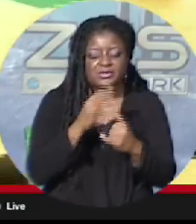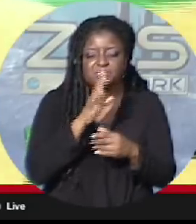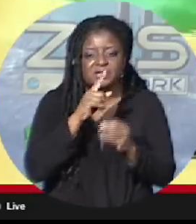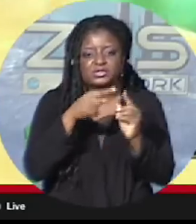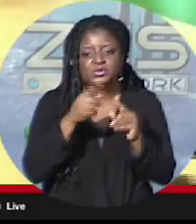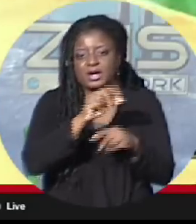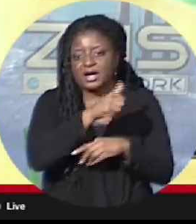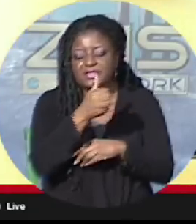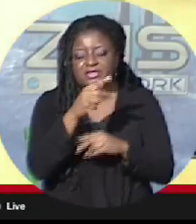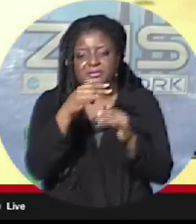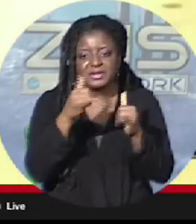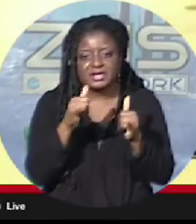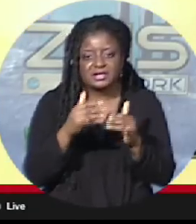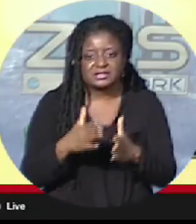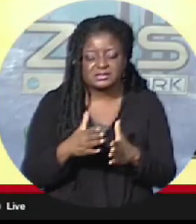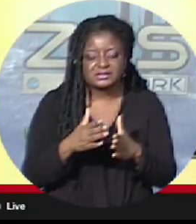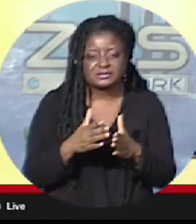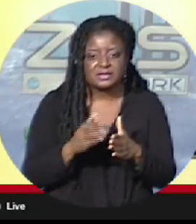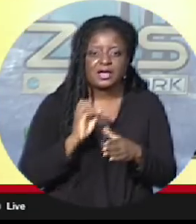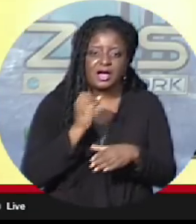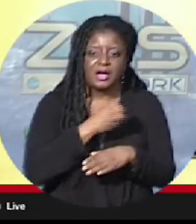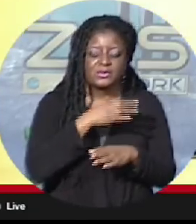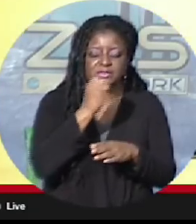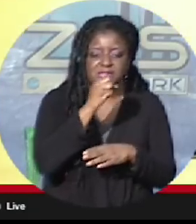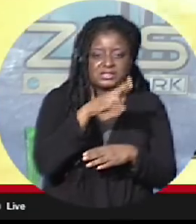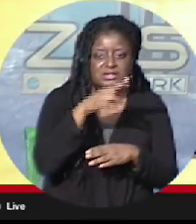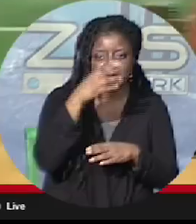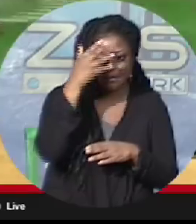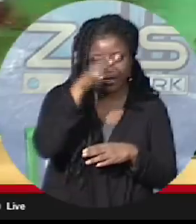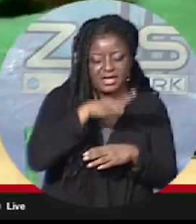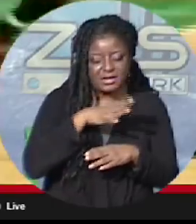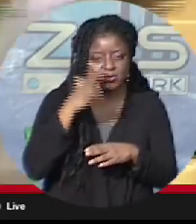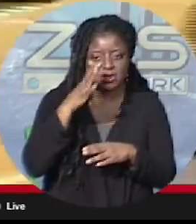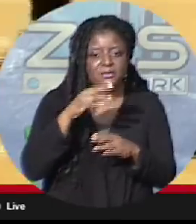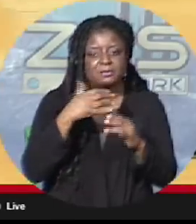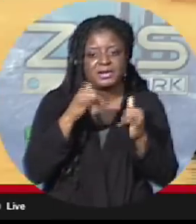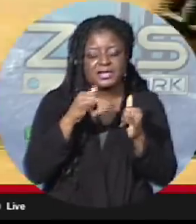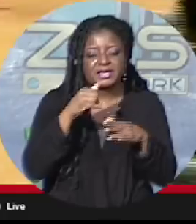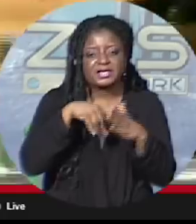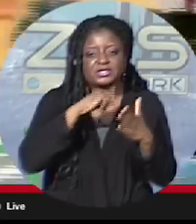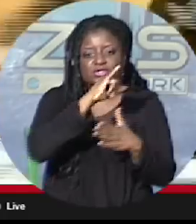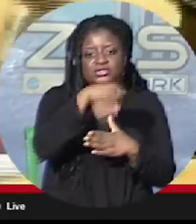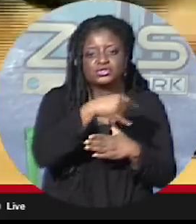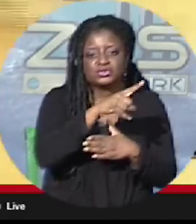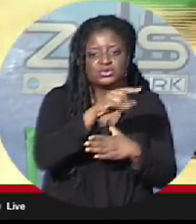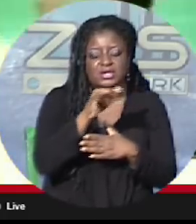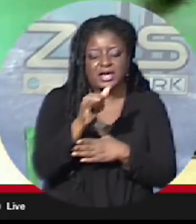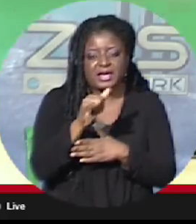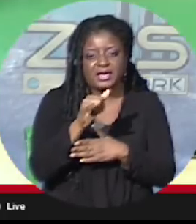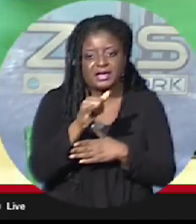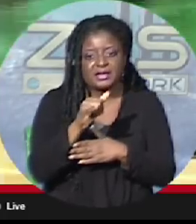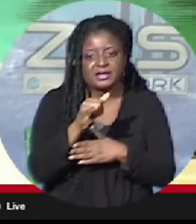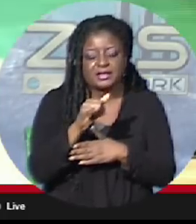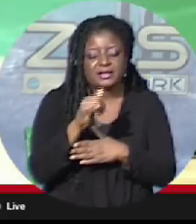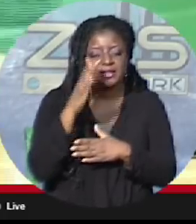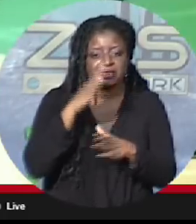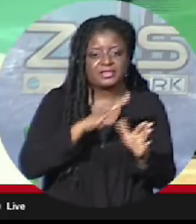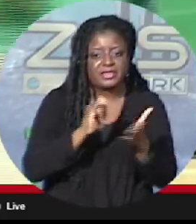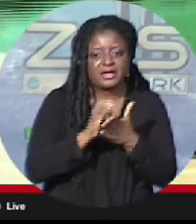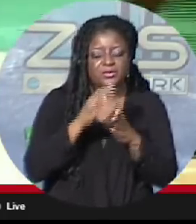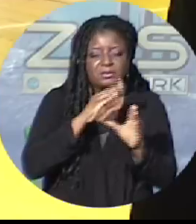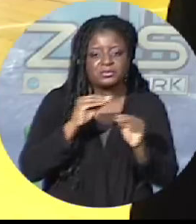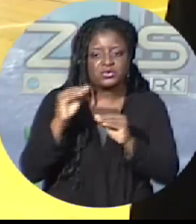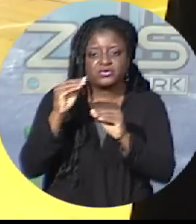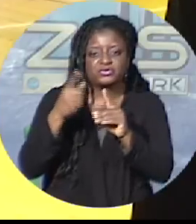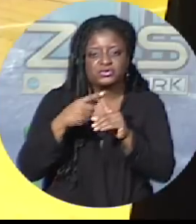already slotted to play in a tournament in July, which is going to be a six-team tournament in the top four that would move on to the pool, to the A